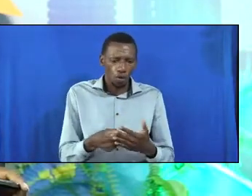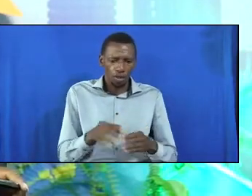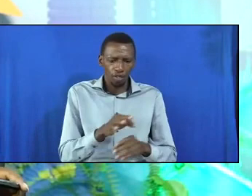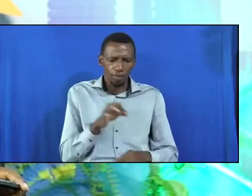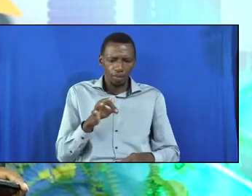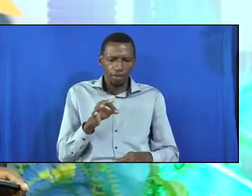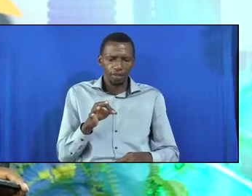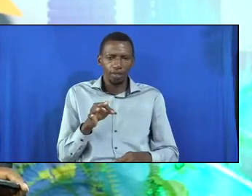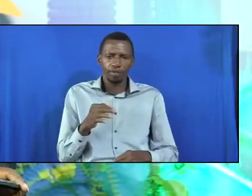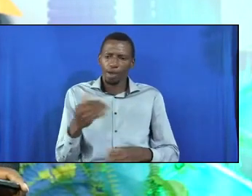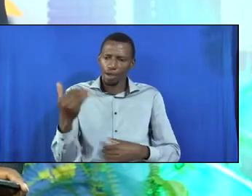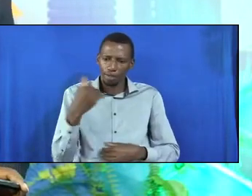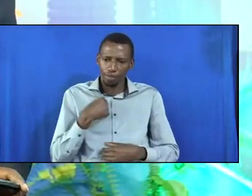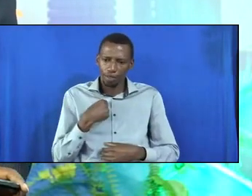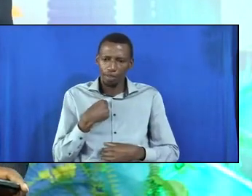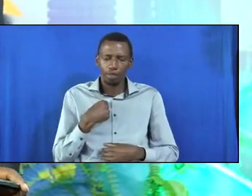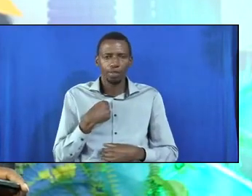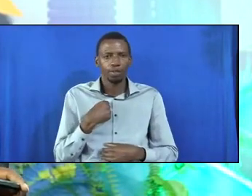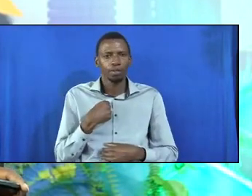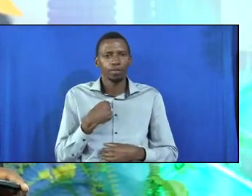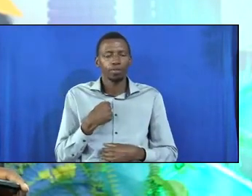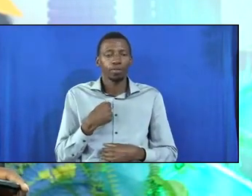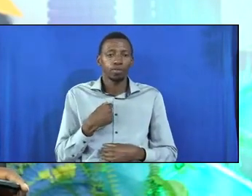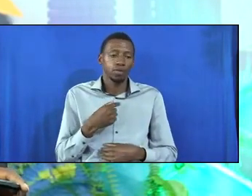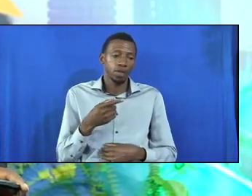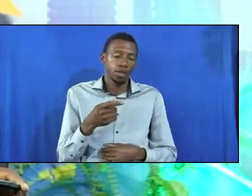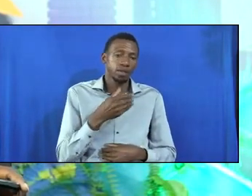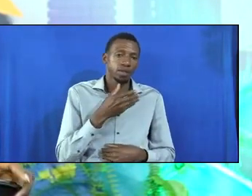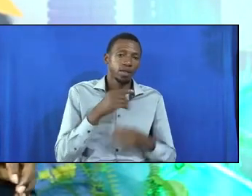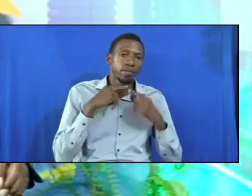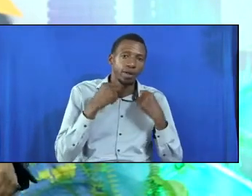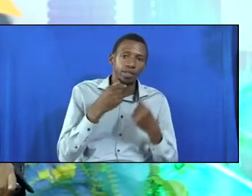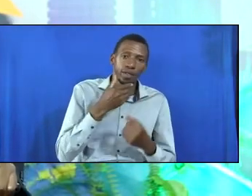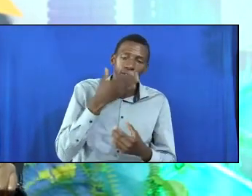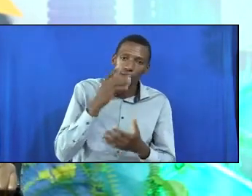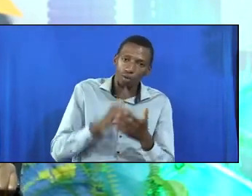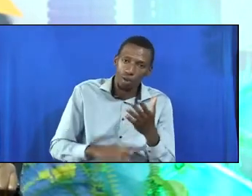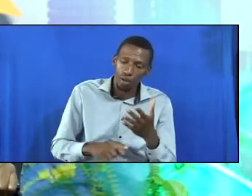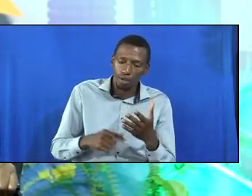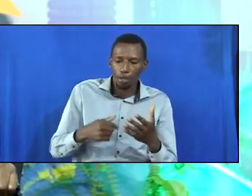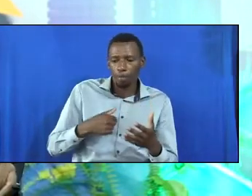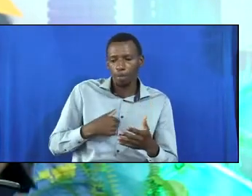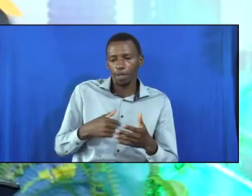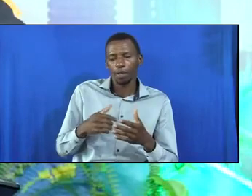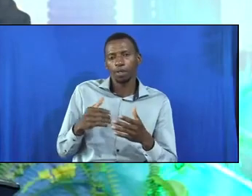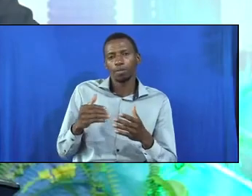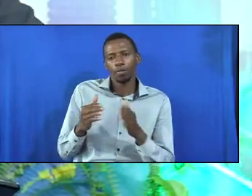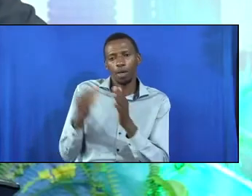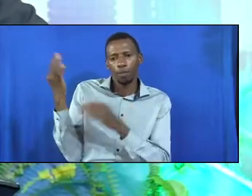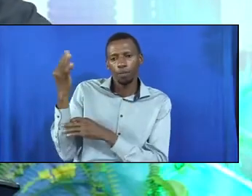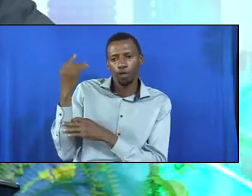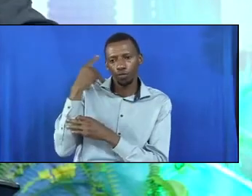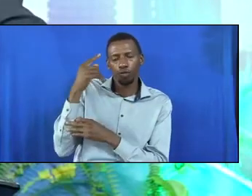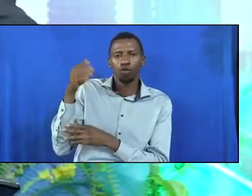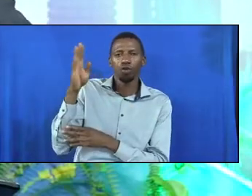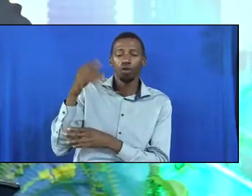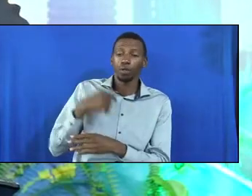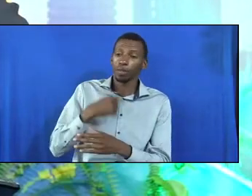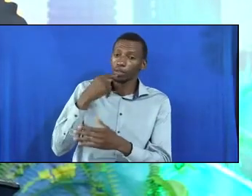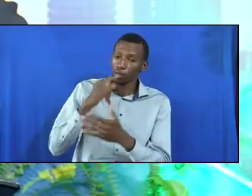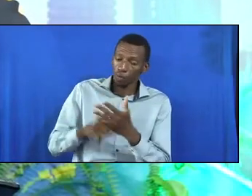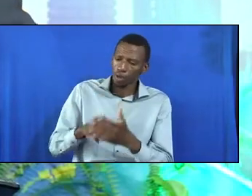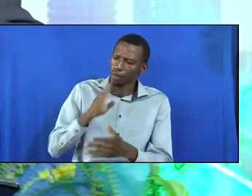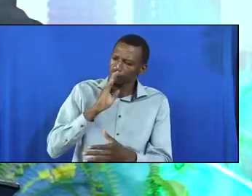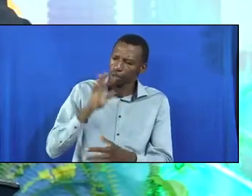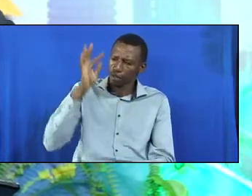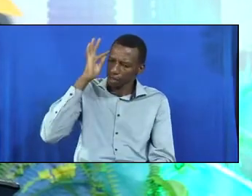that direction. I said, you know, I preach for God. I'm not above the Holy Spirit. Me, I told you, be faithful from now